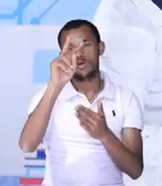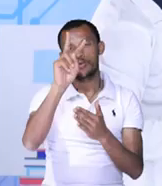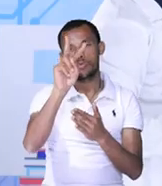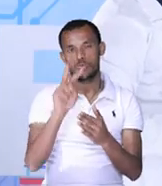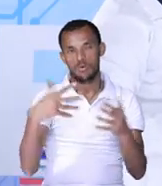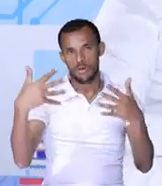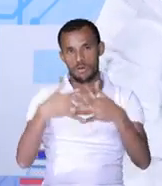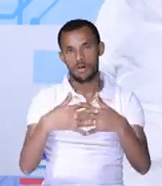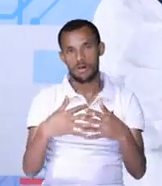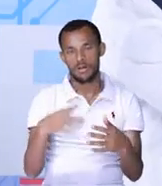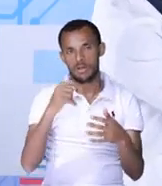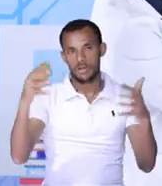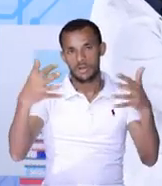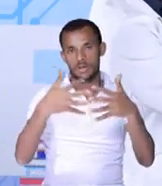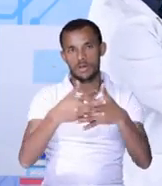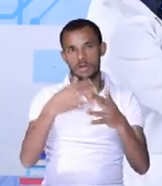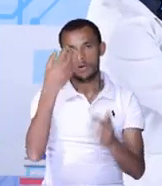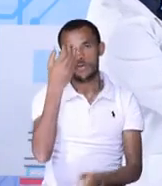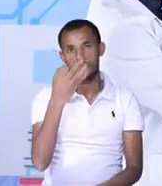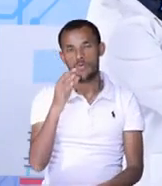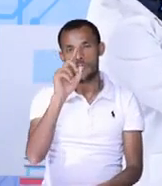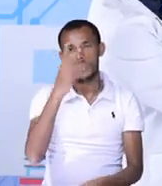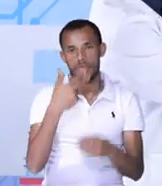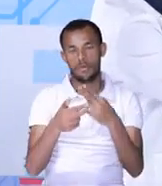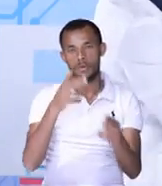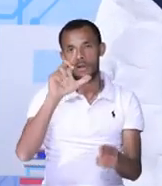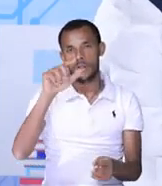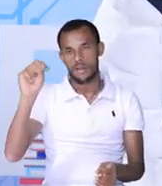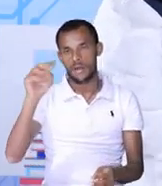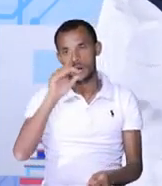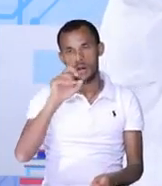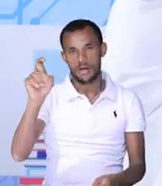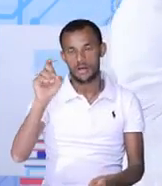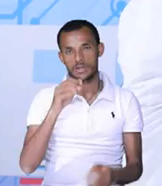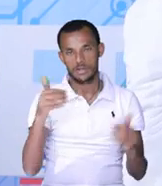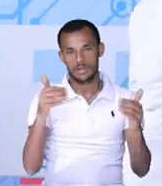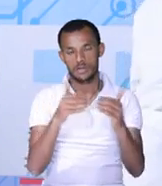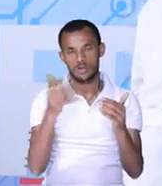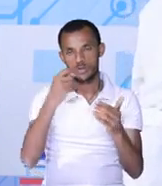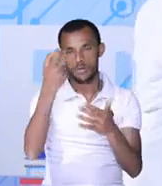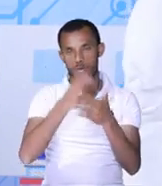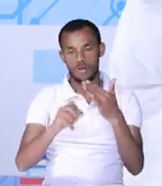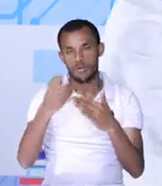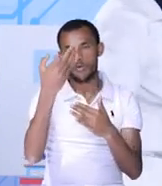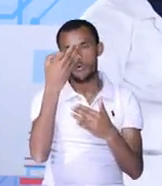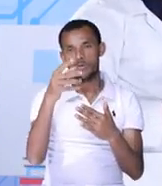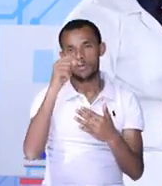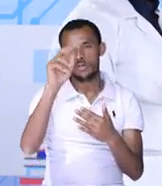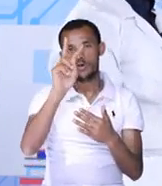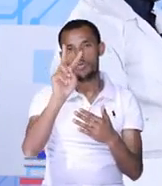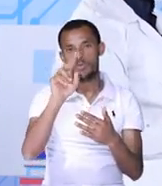Therefore, the integration of 1 times ln x dx is equal to the product of the two, that is